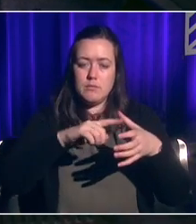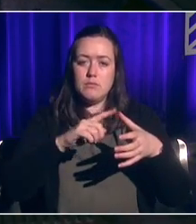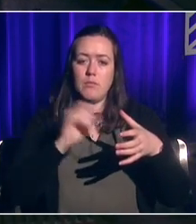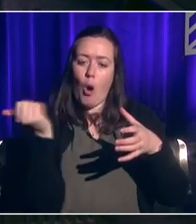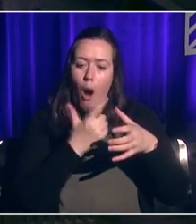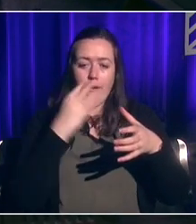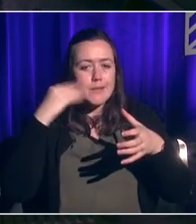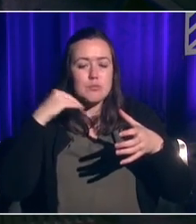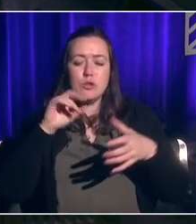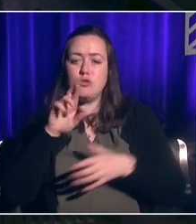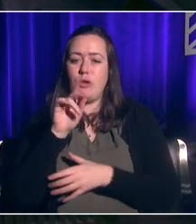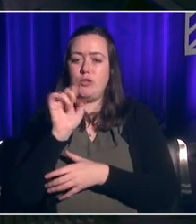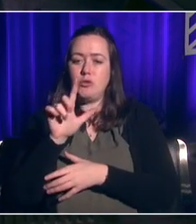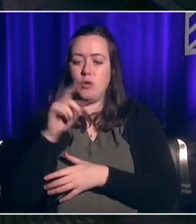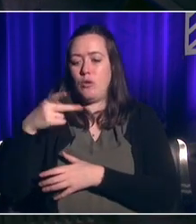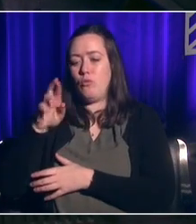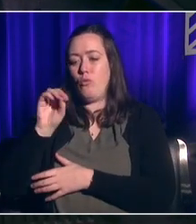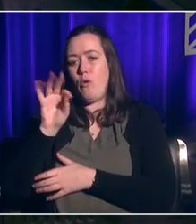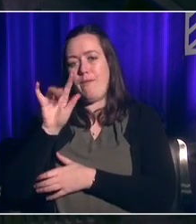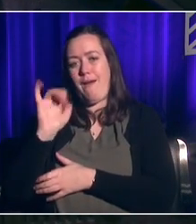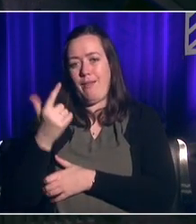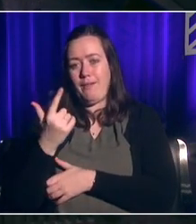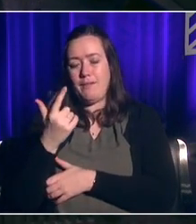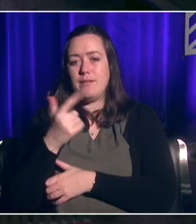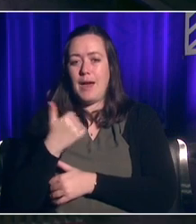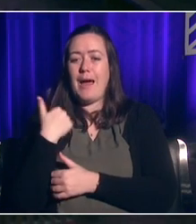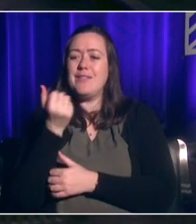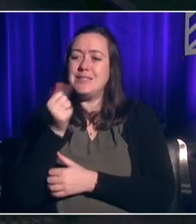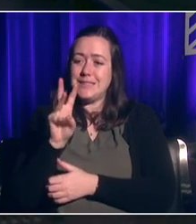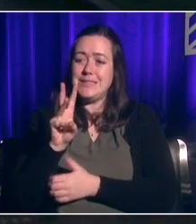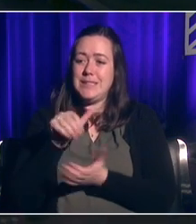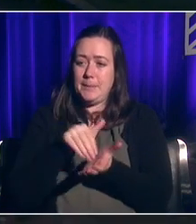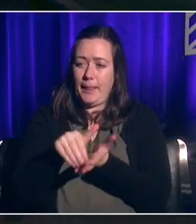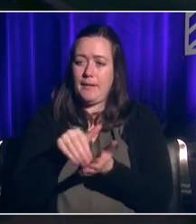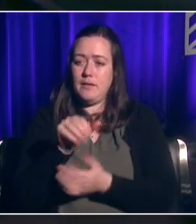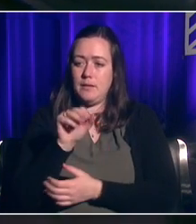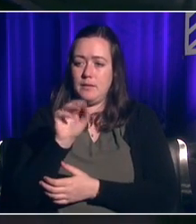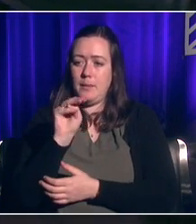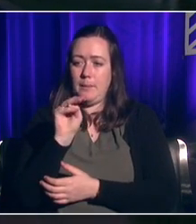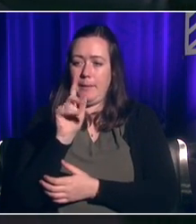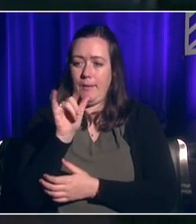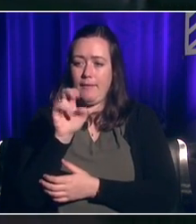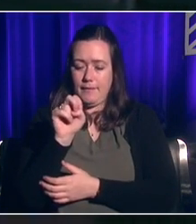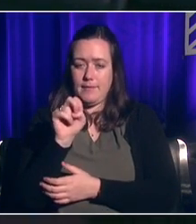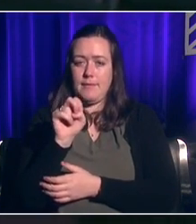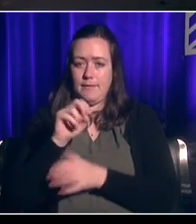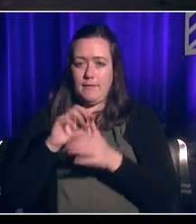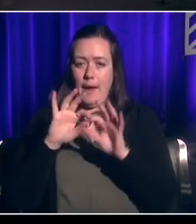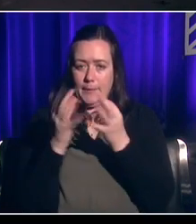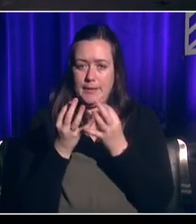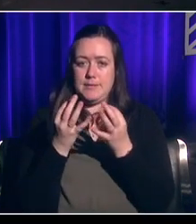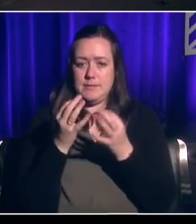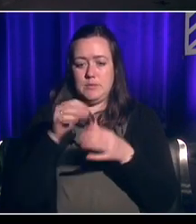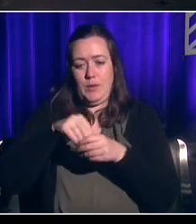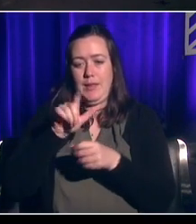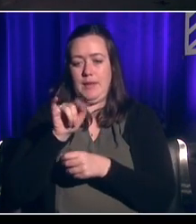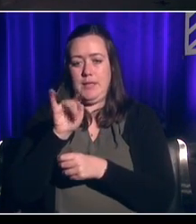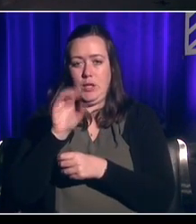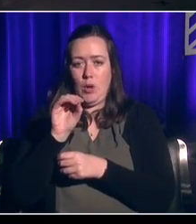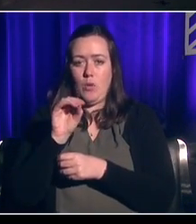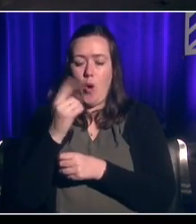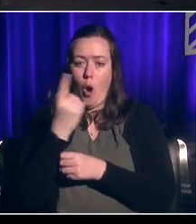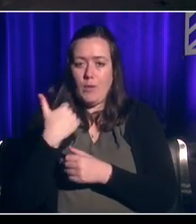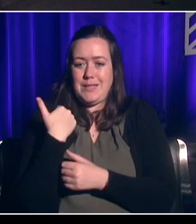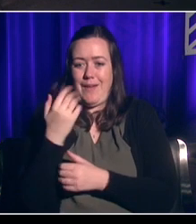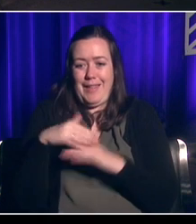There are 6 million Latino families in mixed status family, meaning that there's one person in their family that is undocumented. So there is a child that